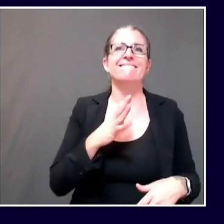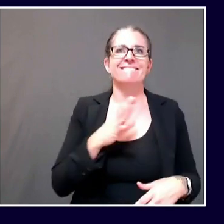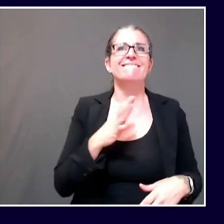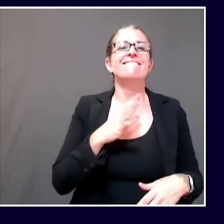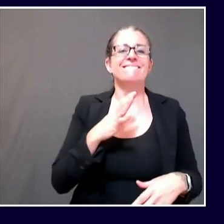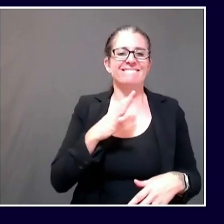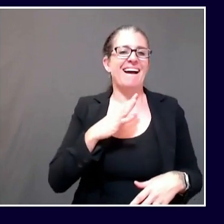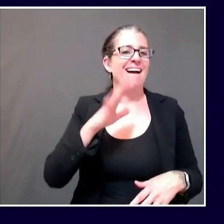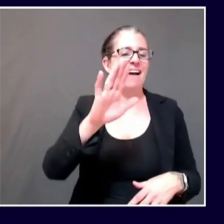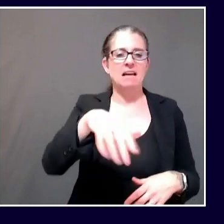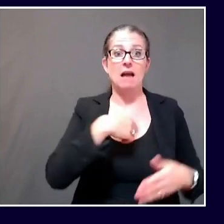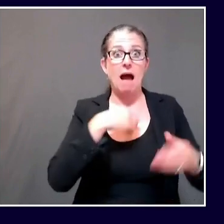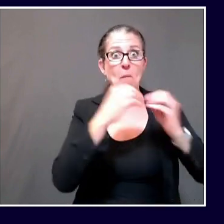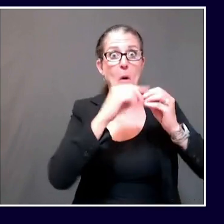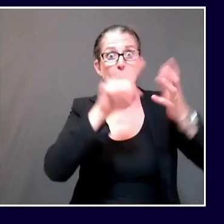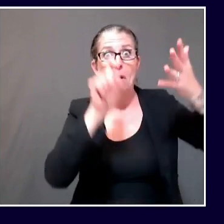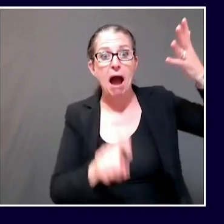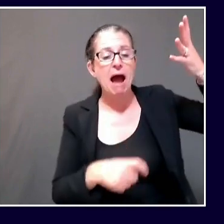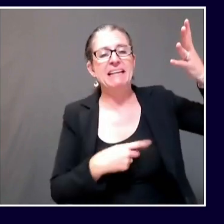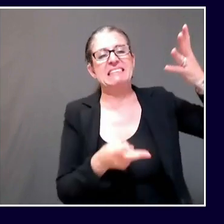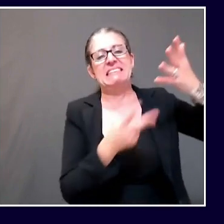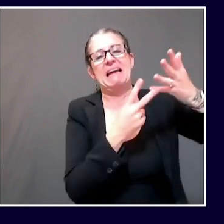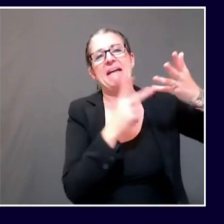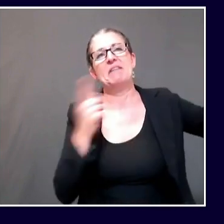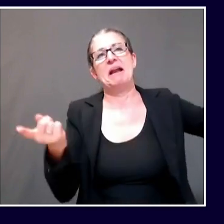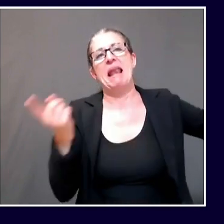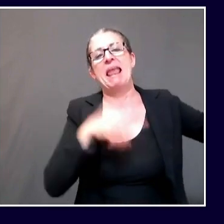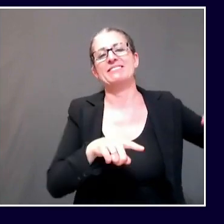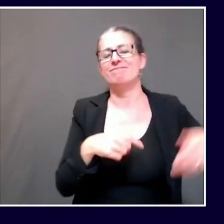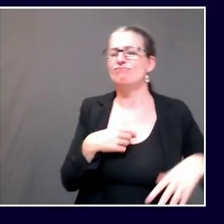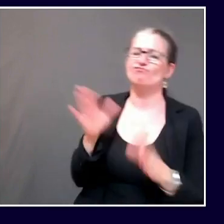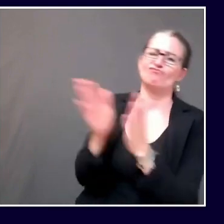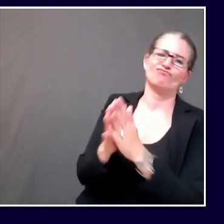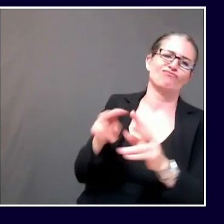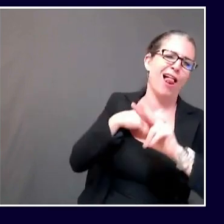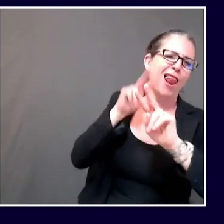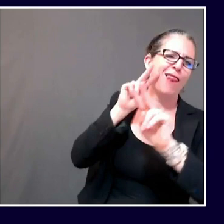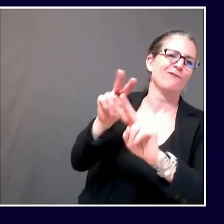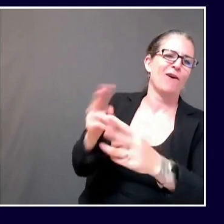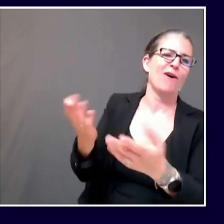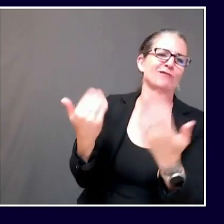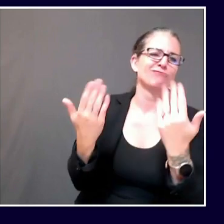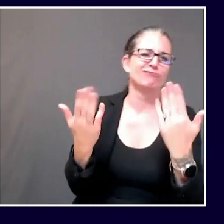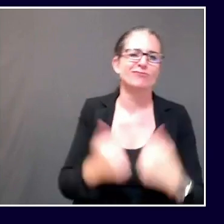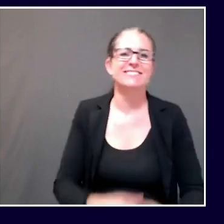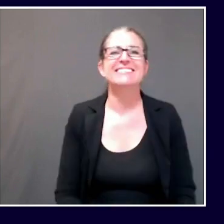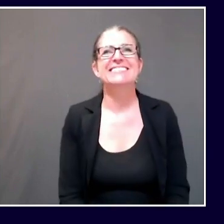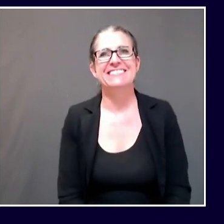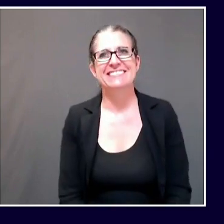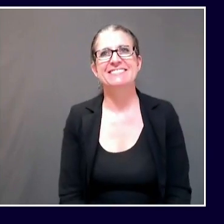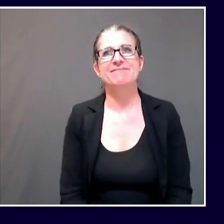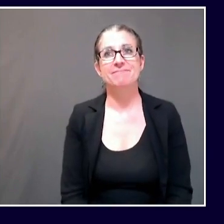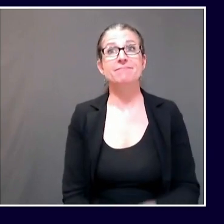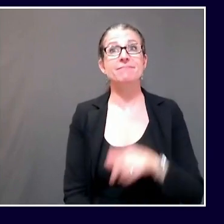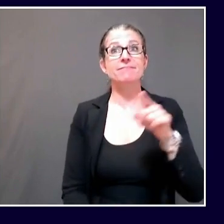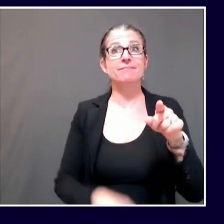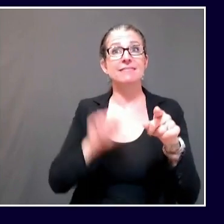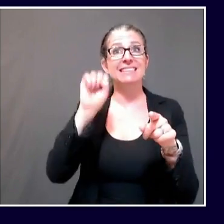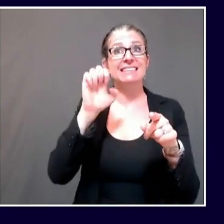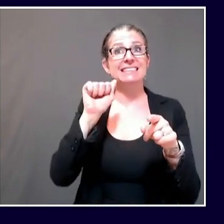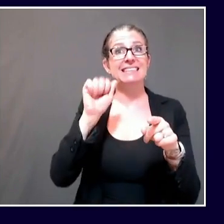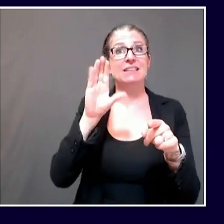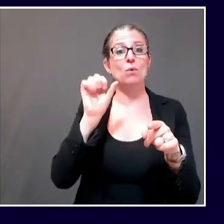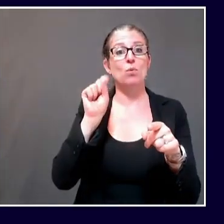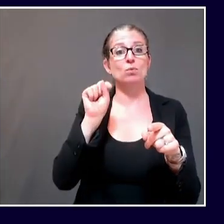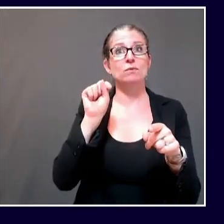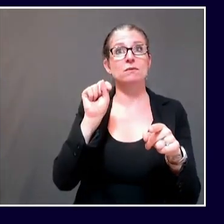to it. As always, Amy. I'm going to turn now to Steve Porter at Seacoast Media. Thank you, Dr. Shah.